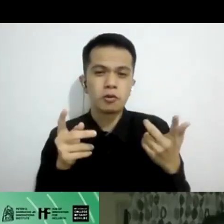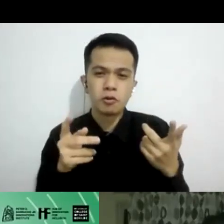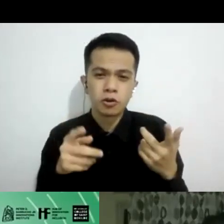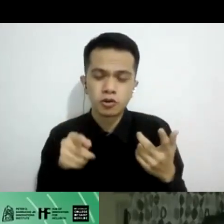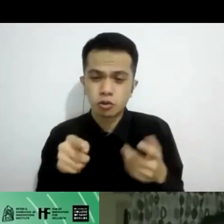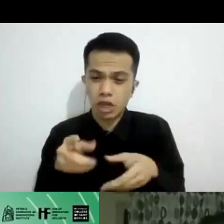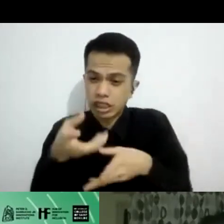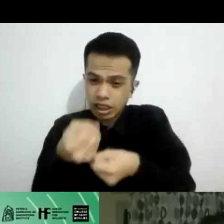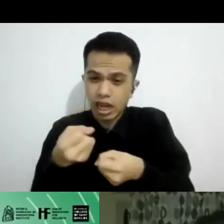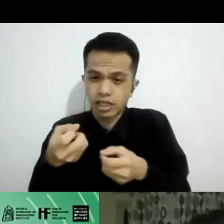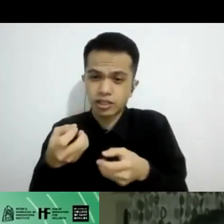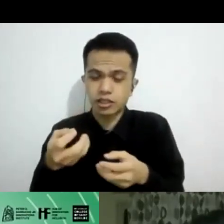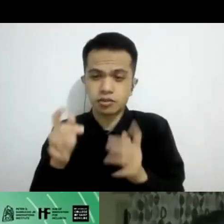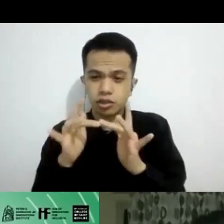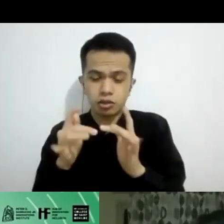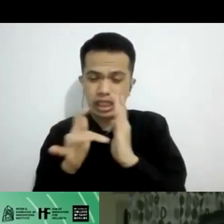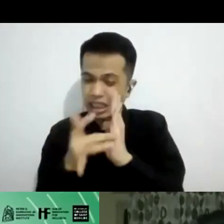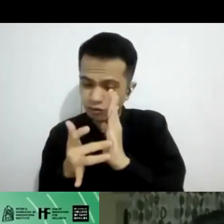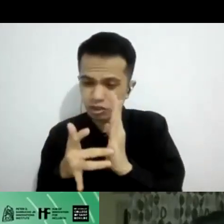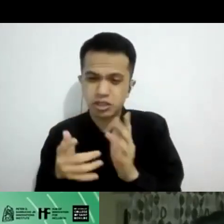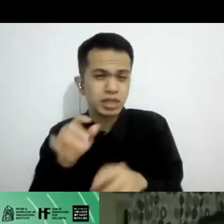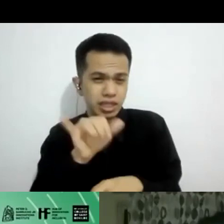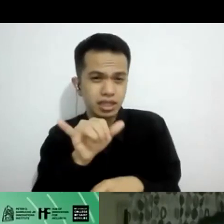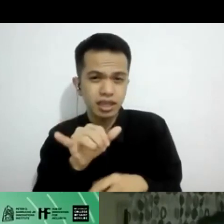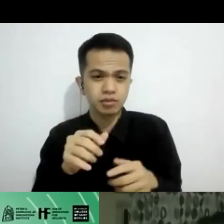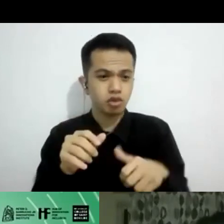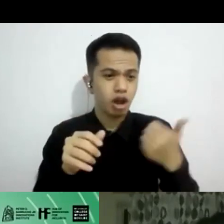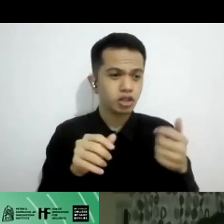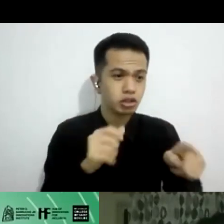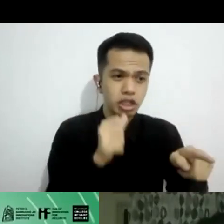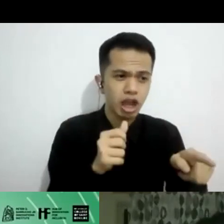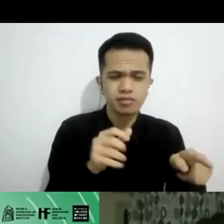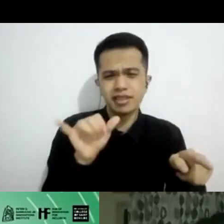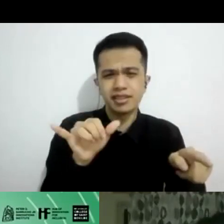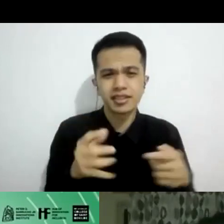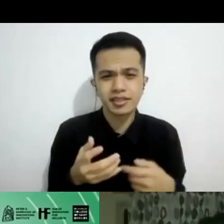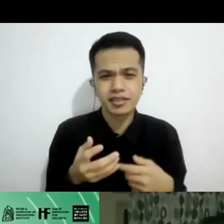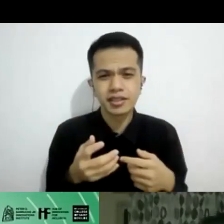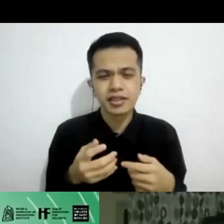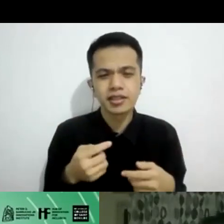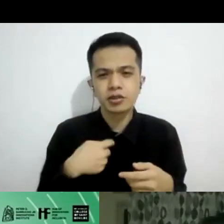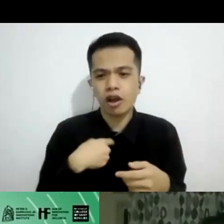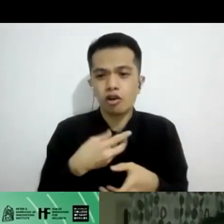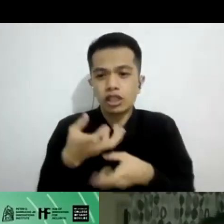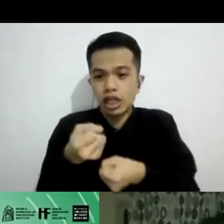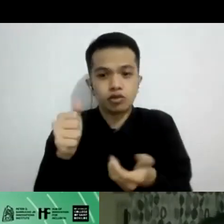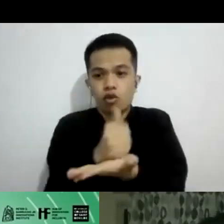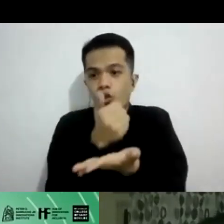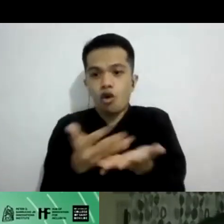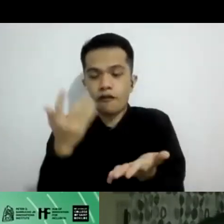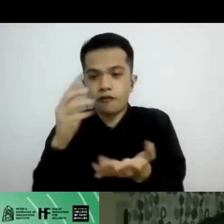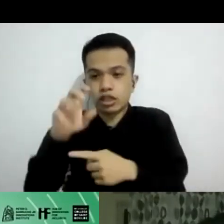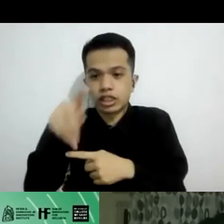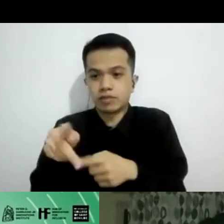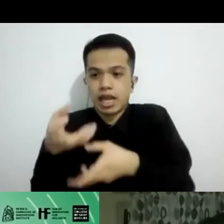trust the technology with their lives? Yes. Would others not? Yeah. For me personally, I don't think I would trust yet everything to a smart home.